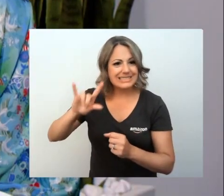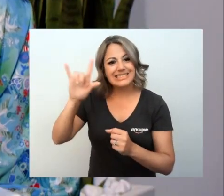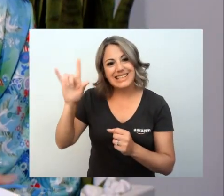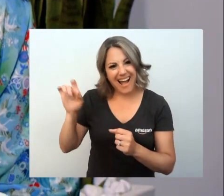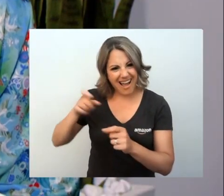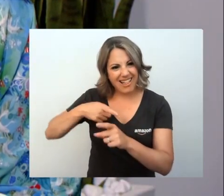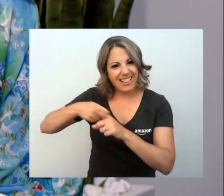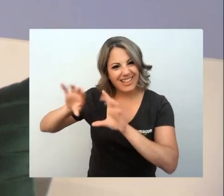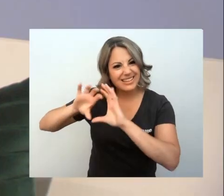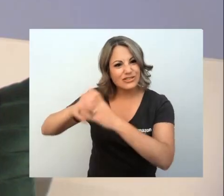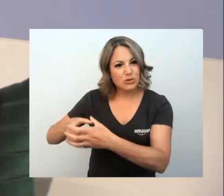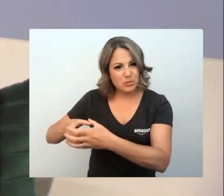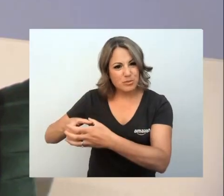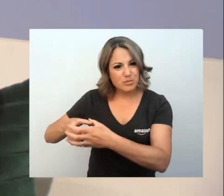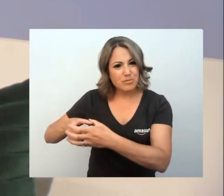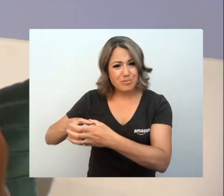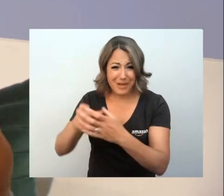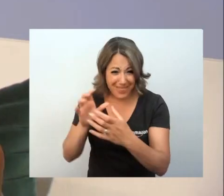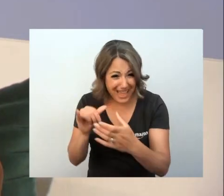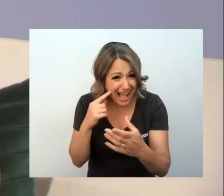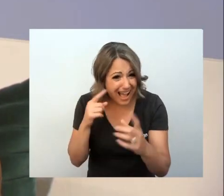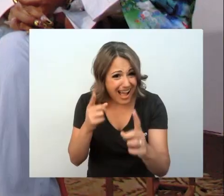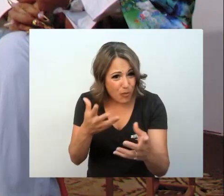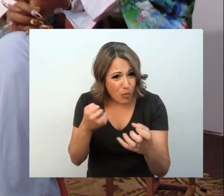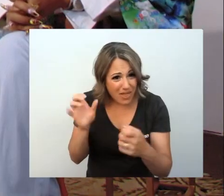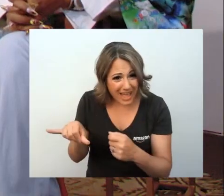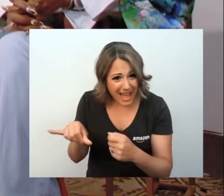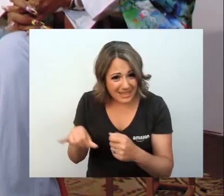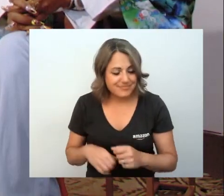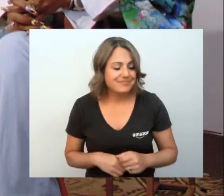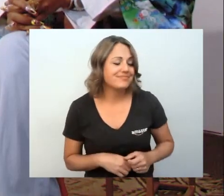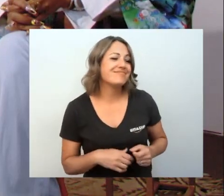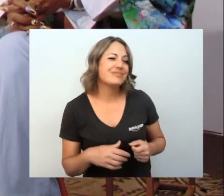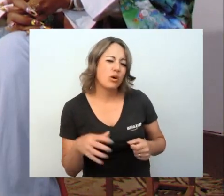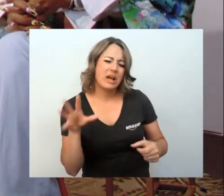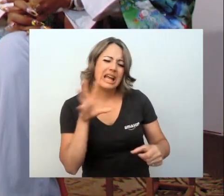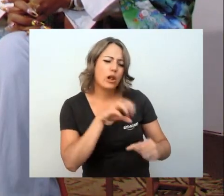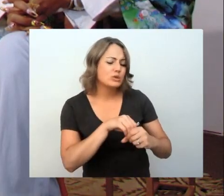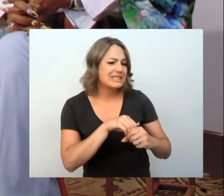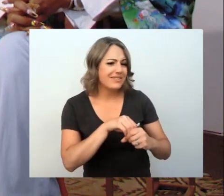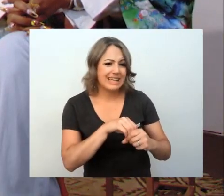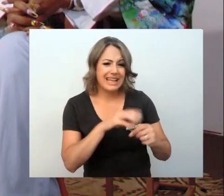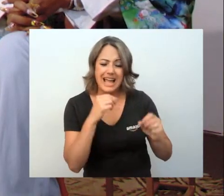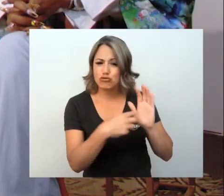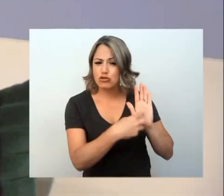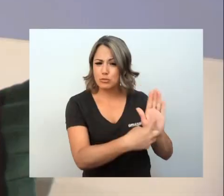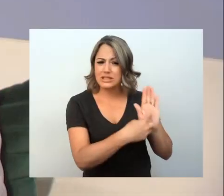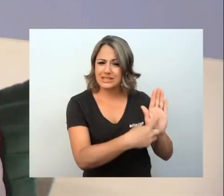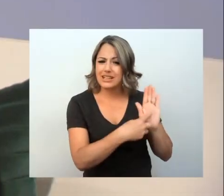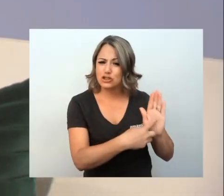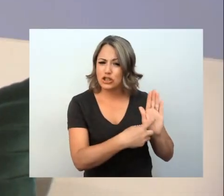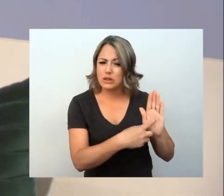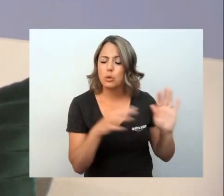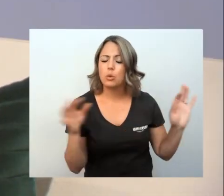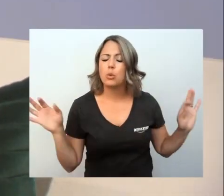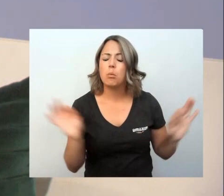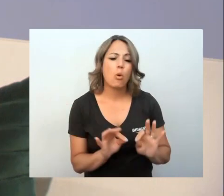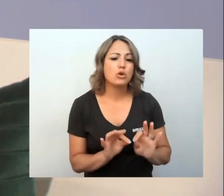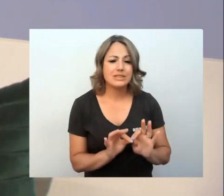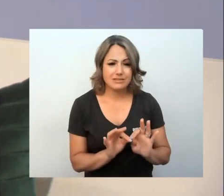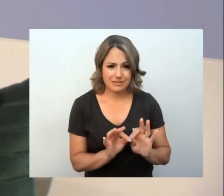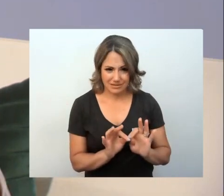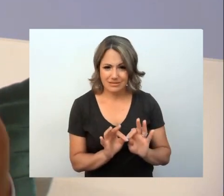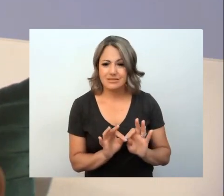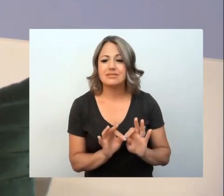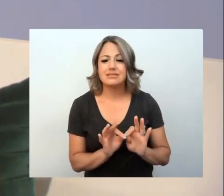feel. So I love that. That is Yeah. so important. Inclusivity matters so Yes. much. Representation matters, Yes. as we know. And